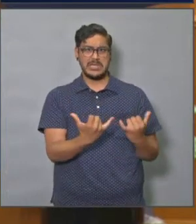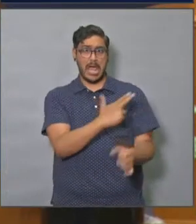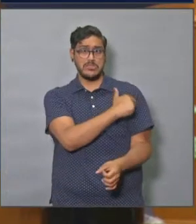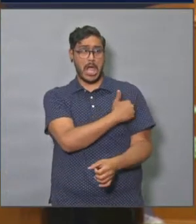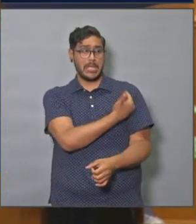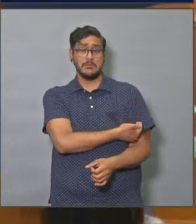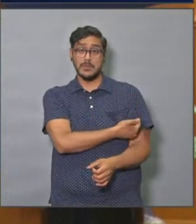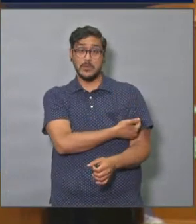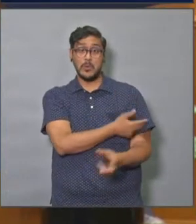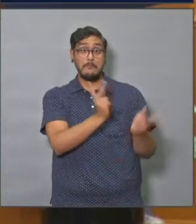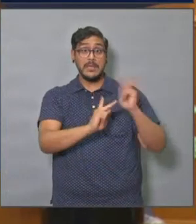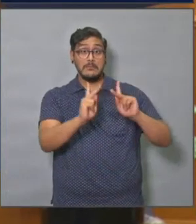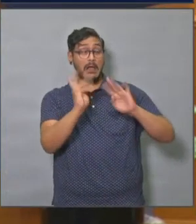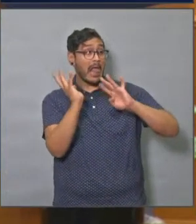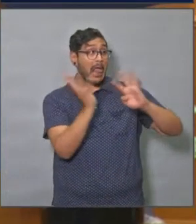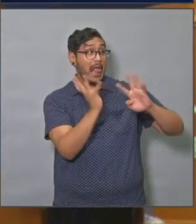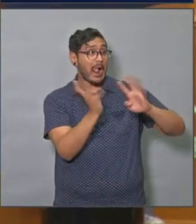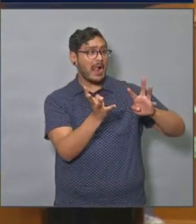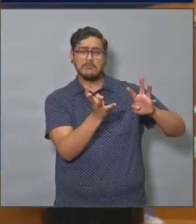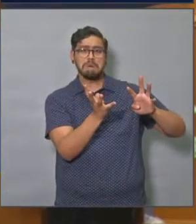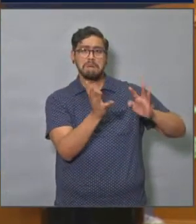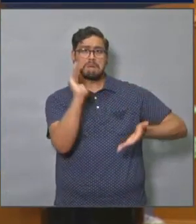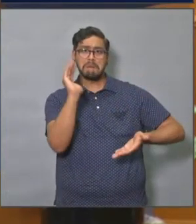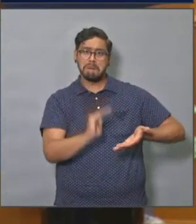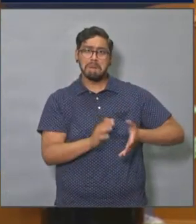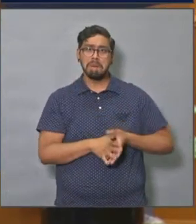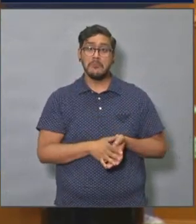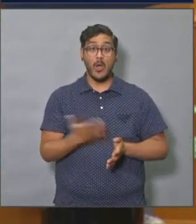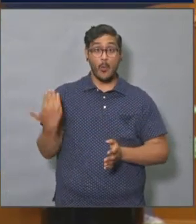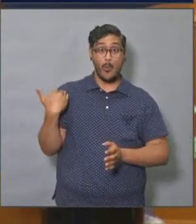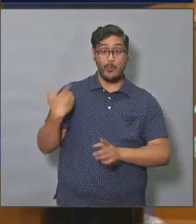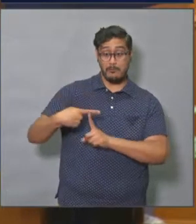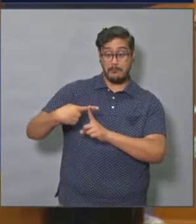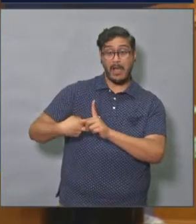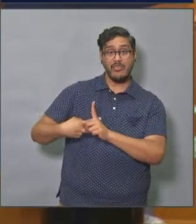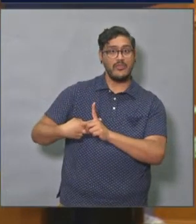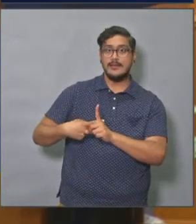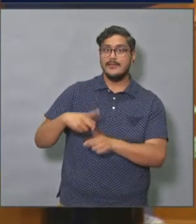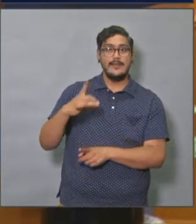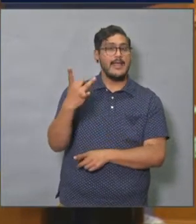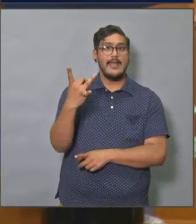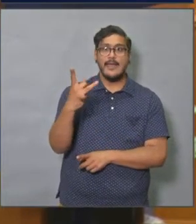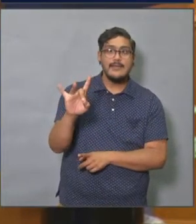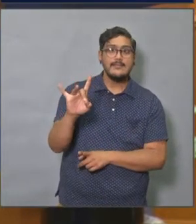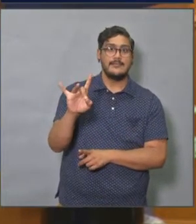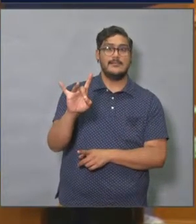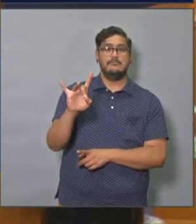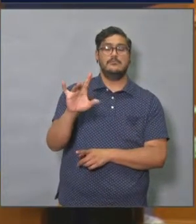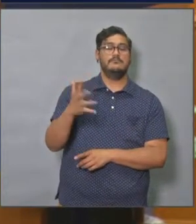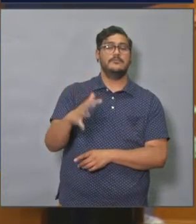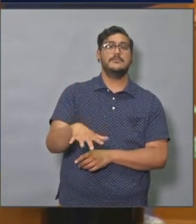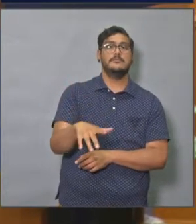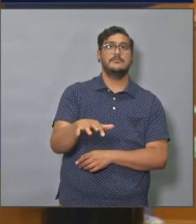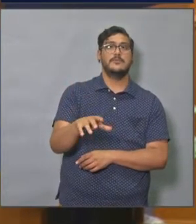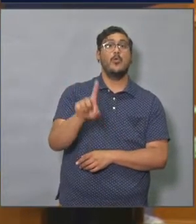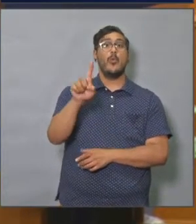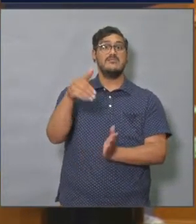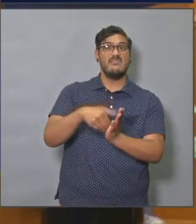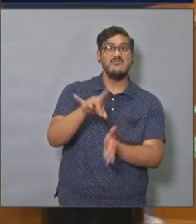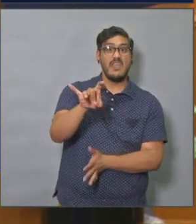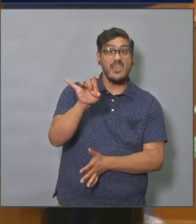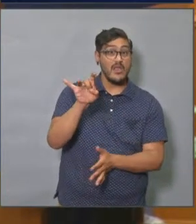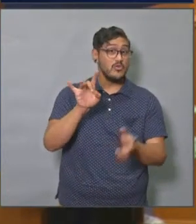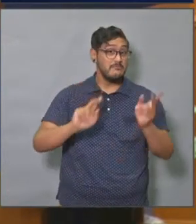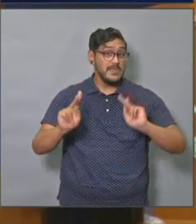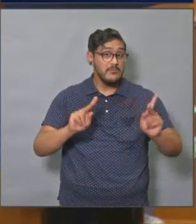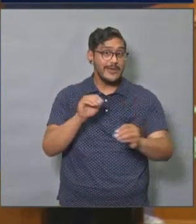So, a month ago, we were hovering at about 1,800 people in the hospital every day. Today, and for most